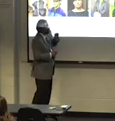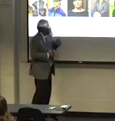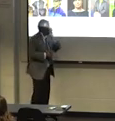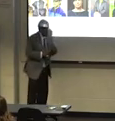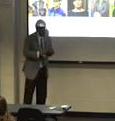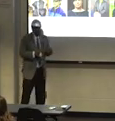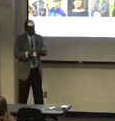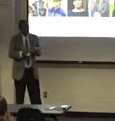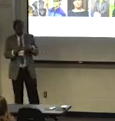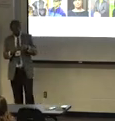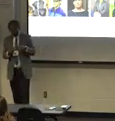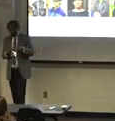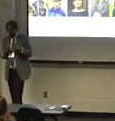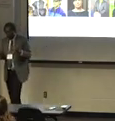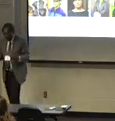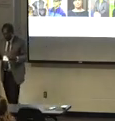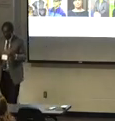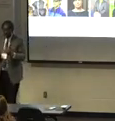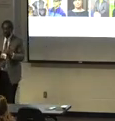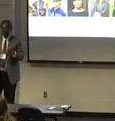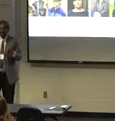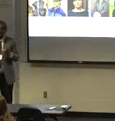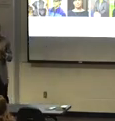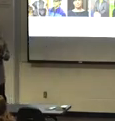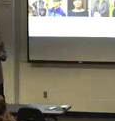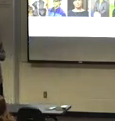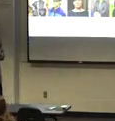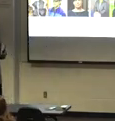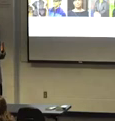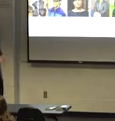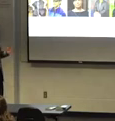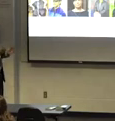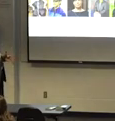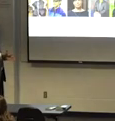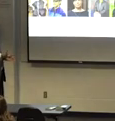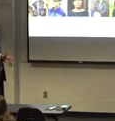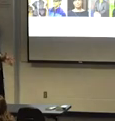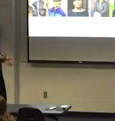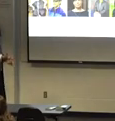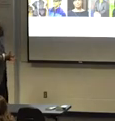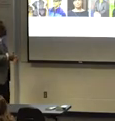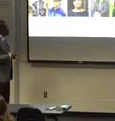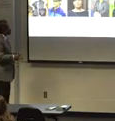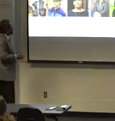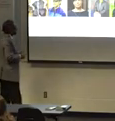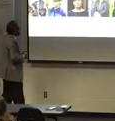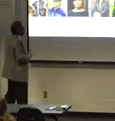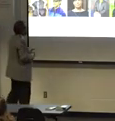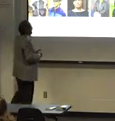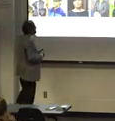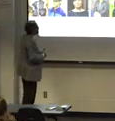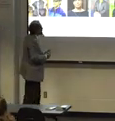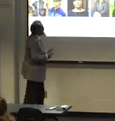and talked about how for her, it is a language just like English and French is a language, and she's pushing to